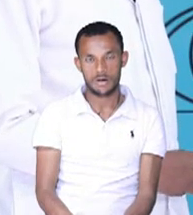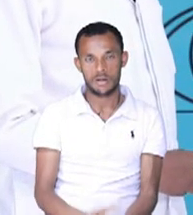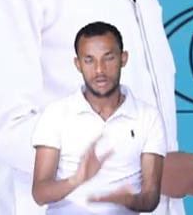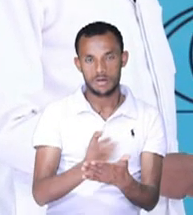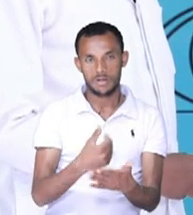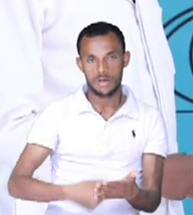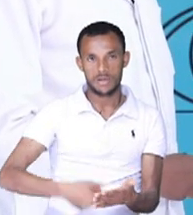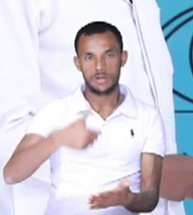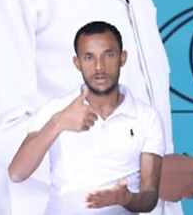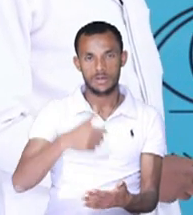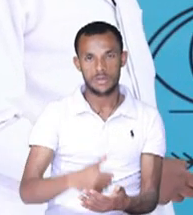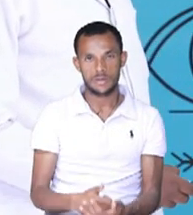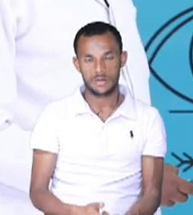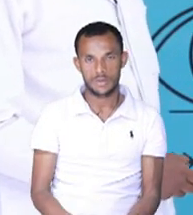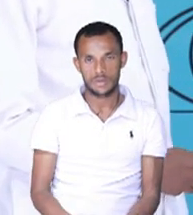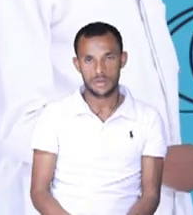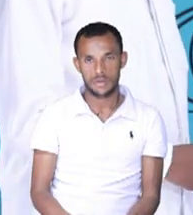Take the other one also.